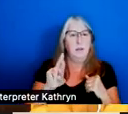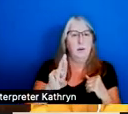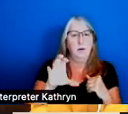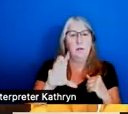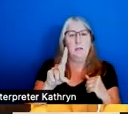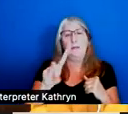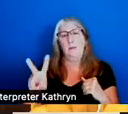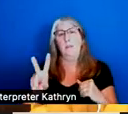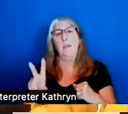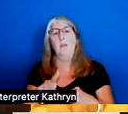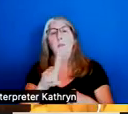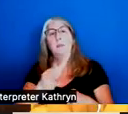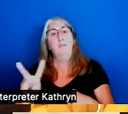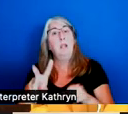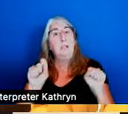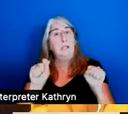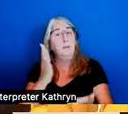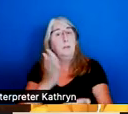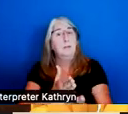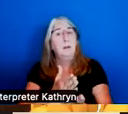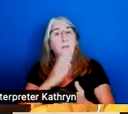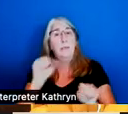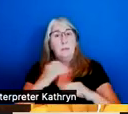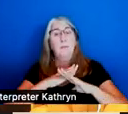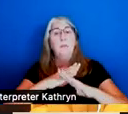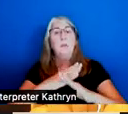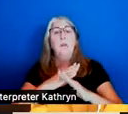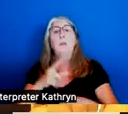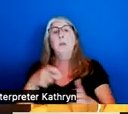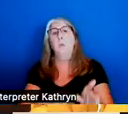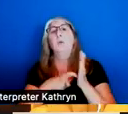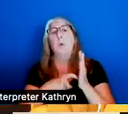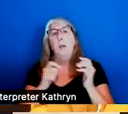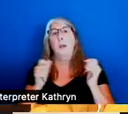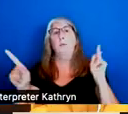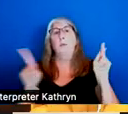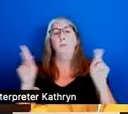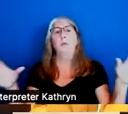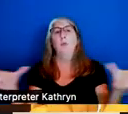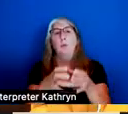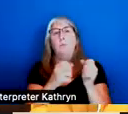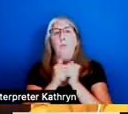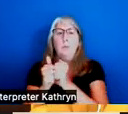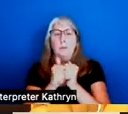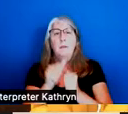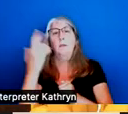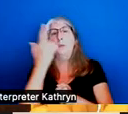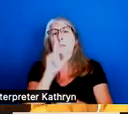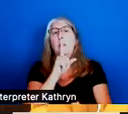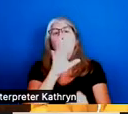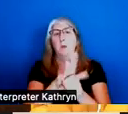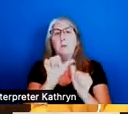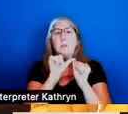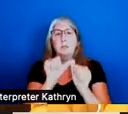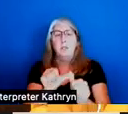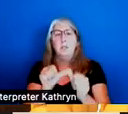preventable, and ending it takes vision. That is why it is our promise to continue to lead